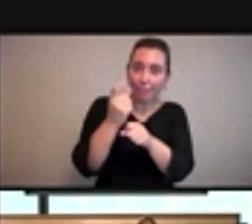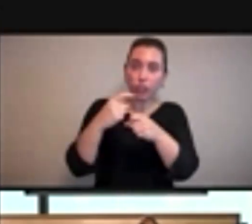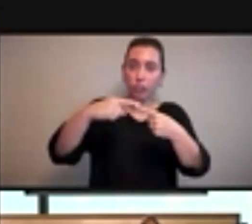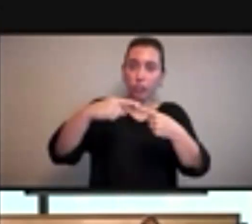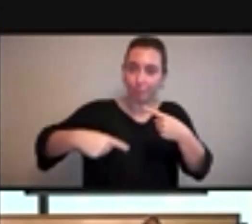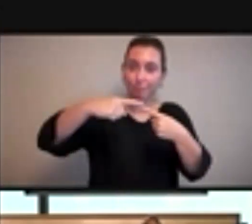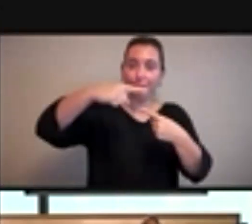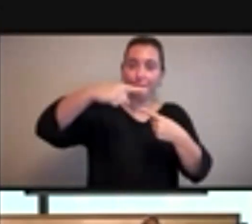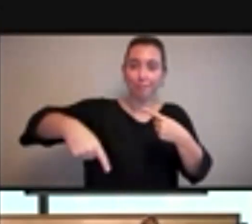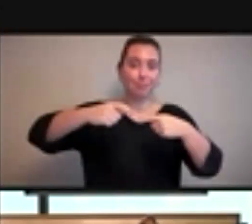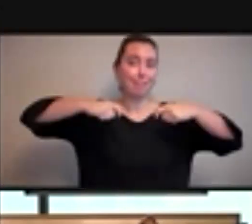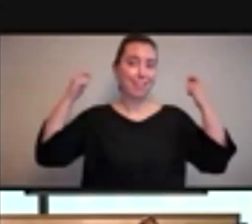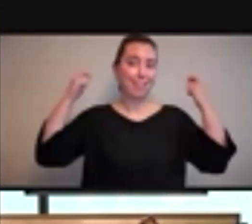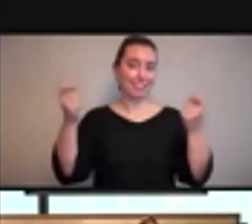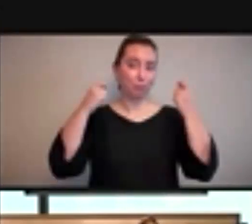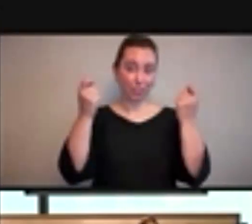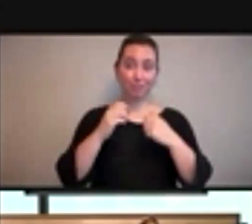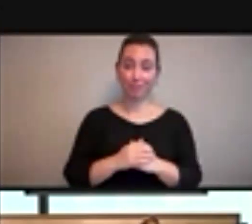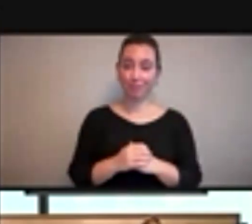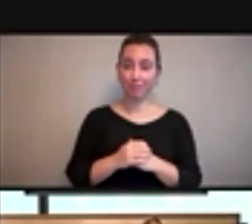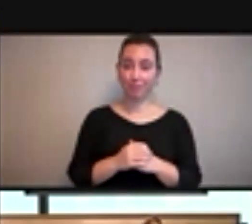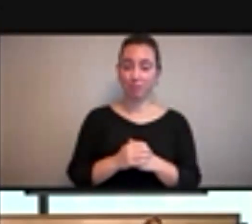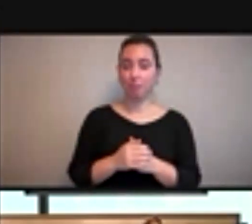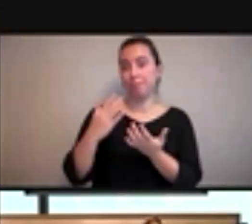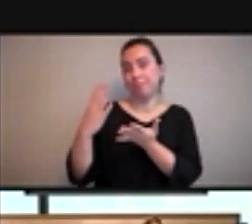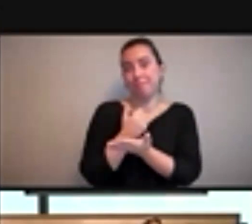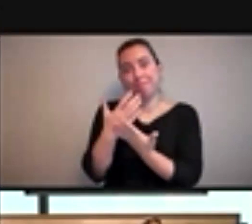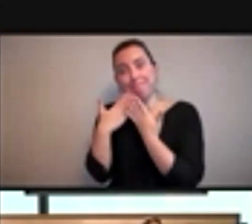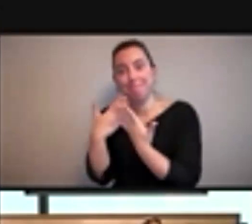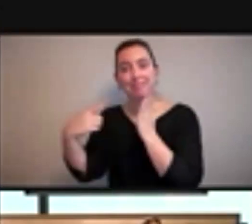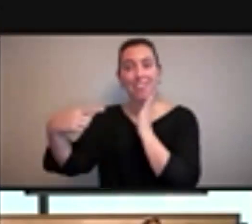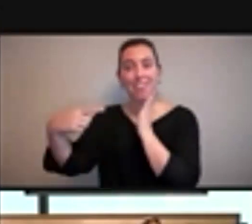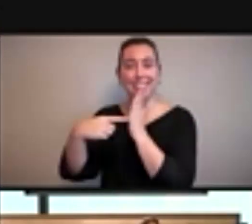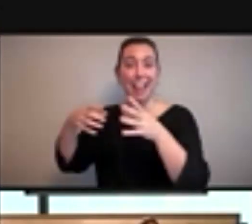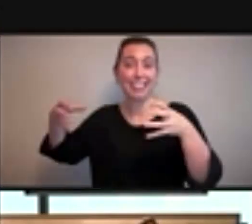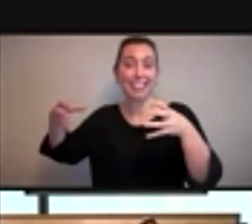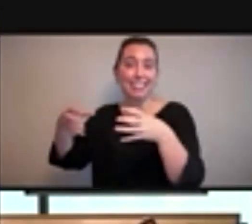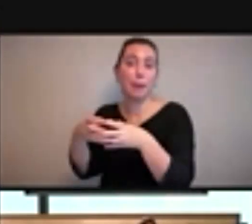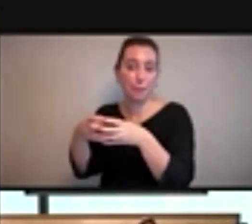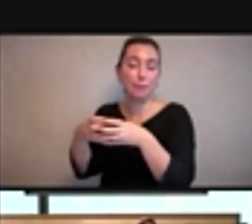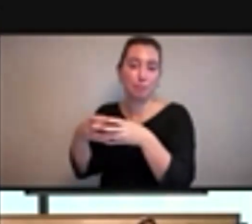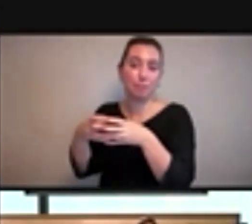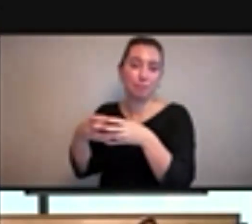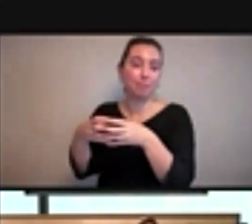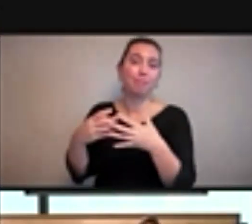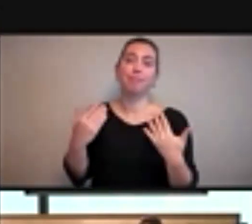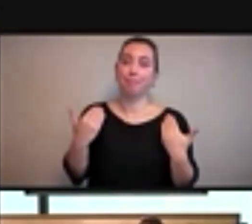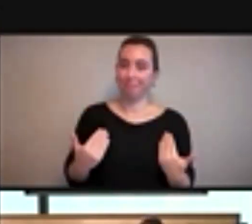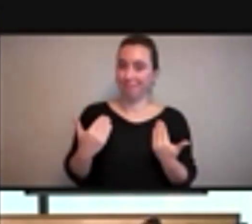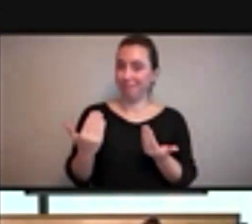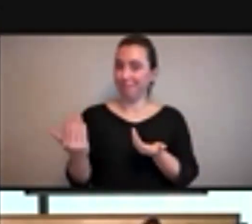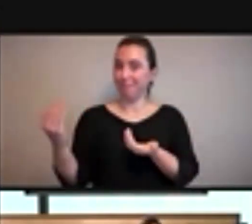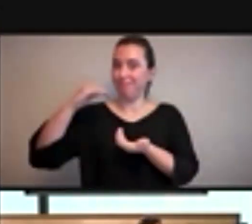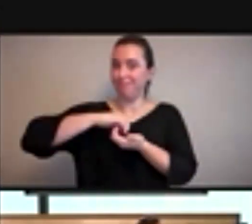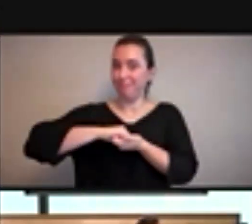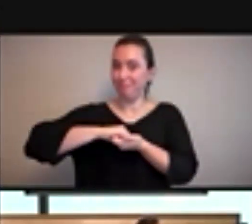I also want to thank our tech team. This year we are starting a collaboration with, I